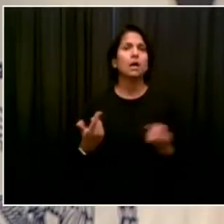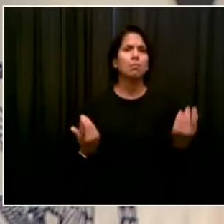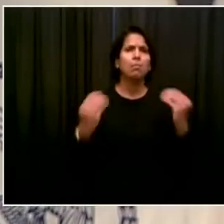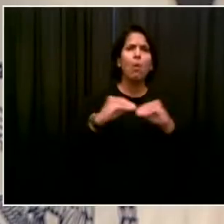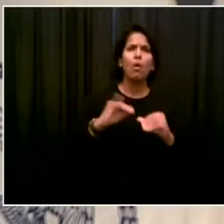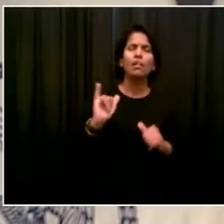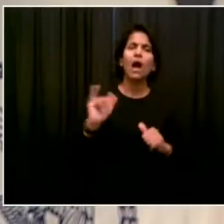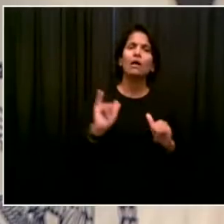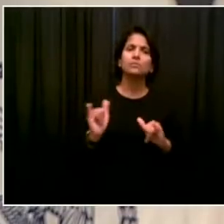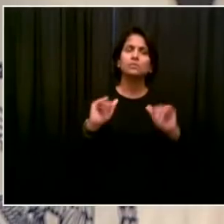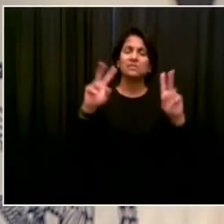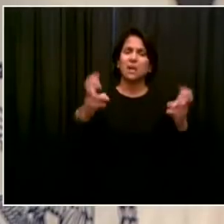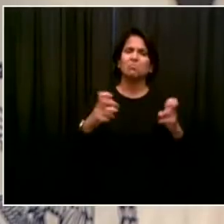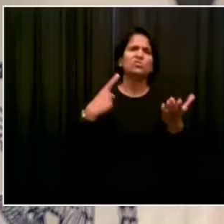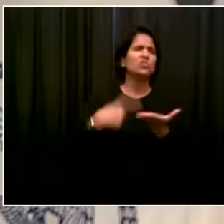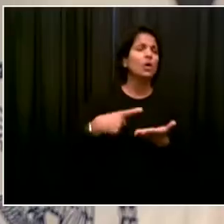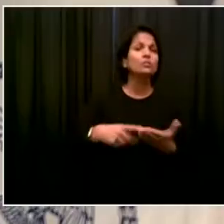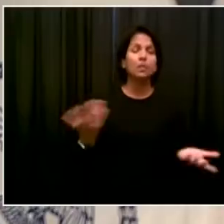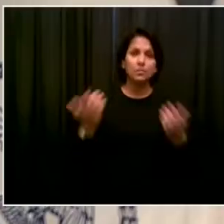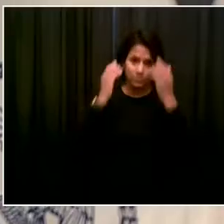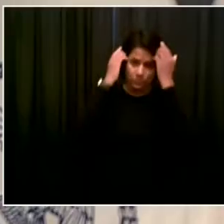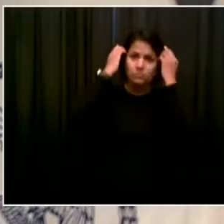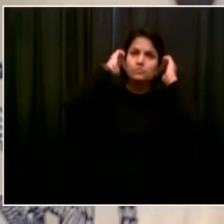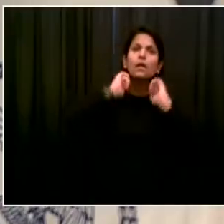COVID era, our Health Commissioner, Dr. Dave Choksi.